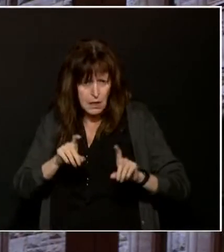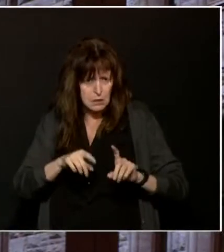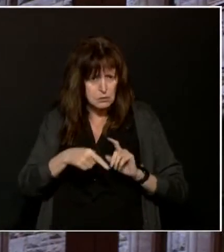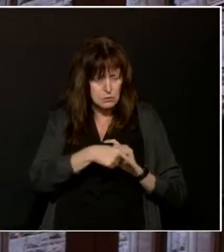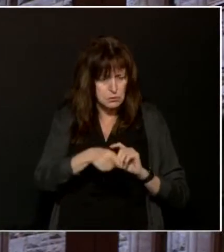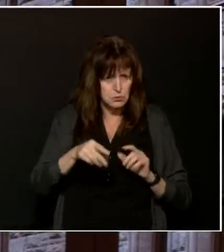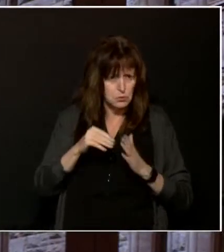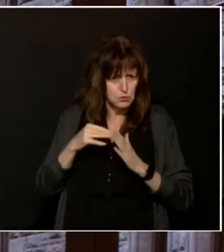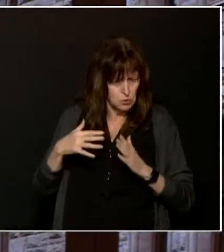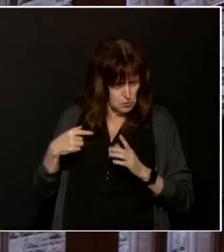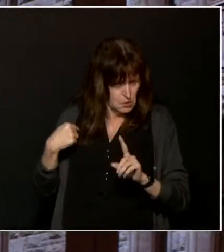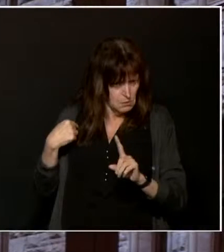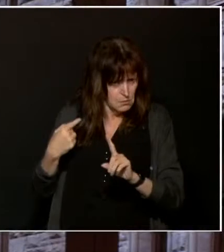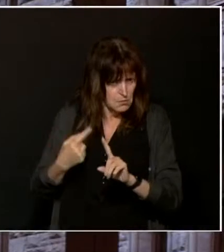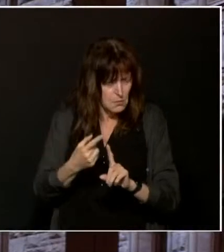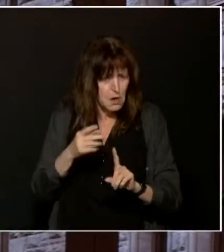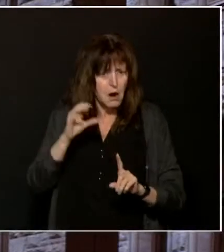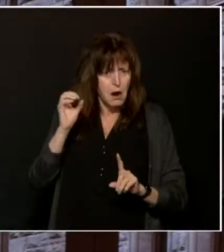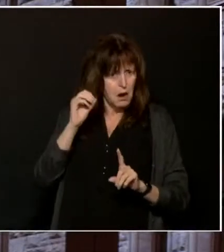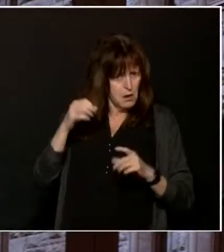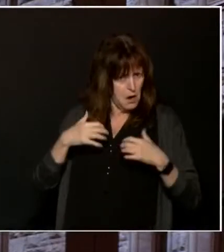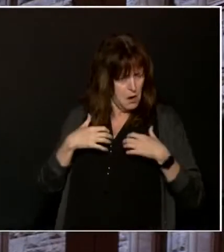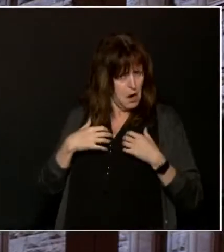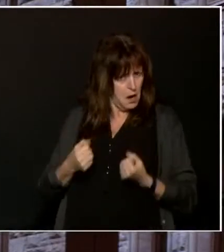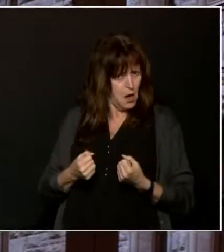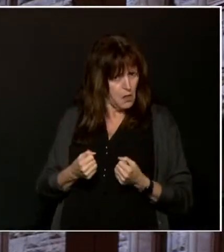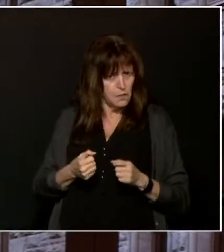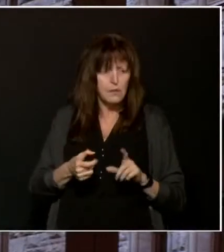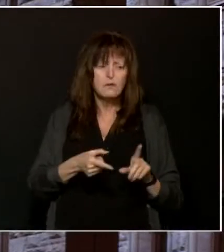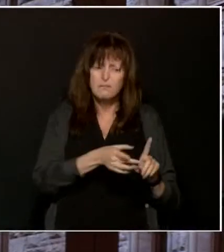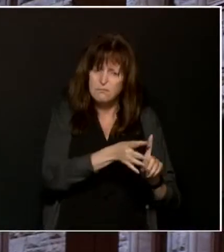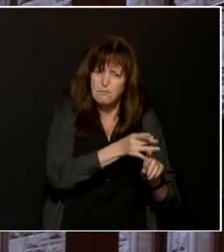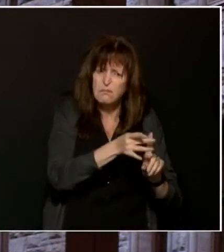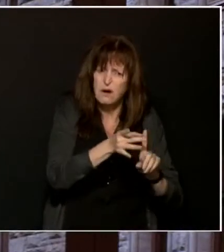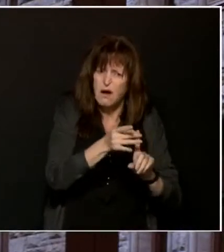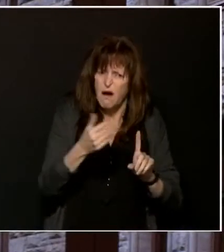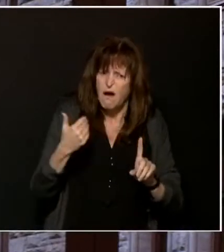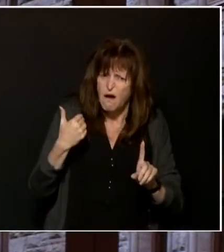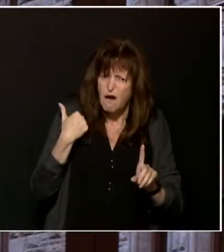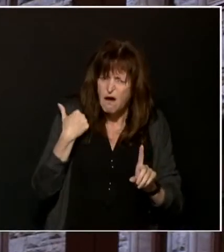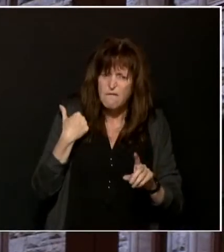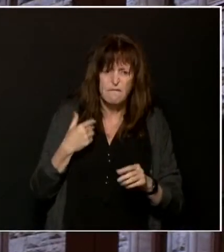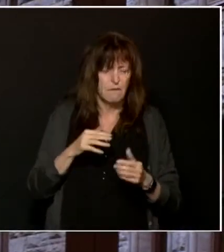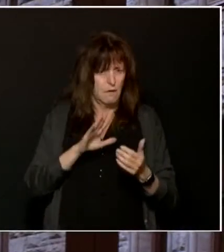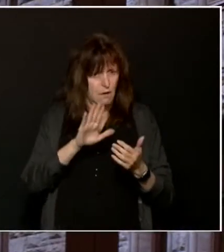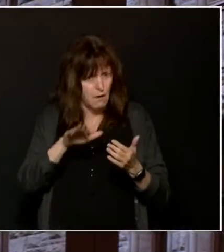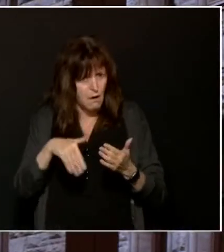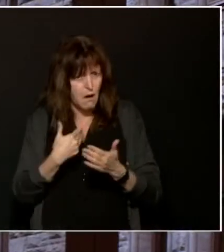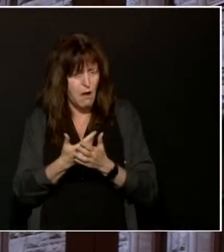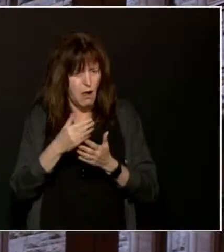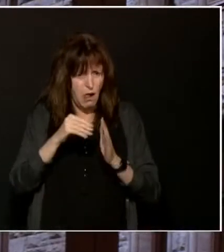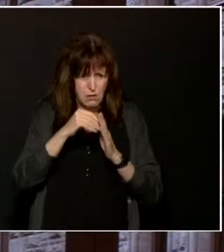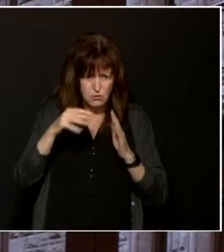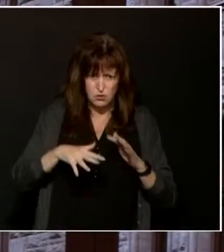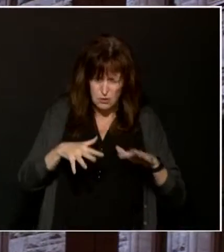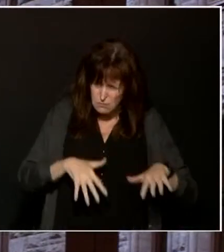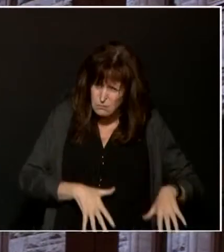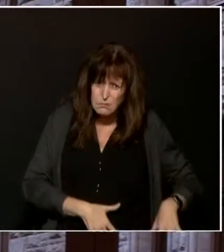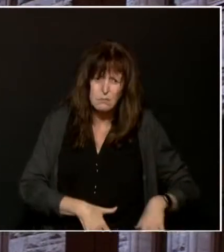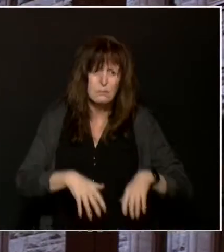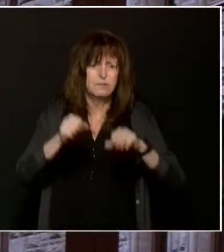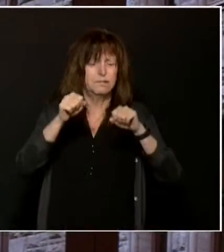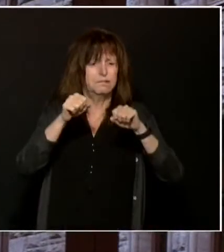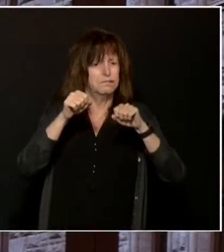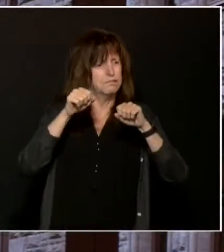Ontario Health that they had well beyond the capacity to take all of them on, and a number of the centers have been doing that. We had undertaken